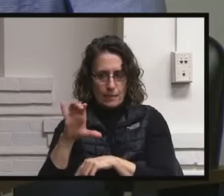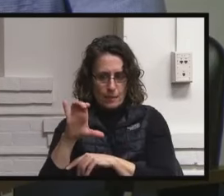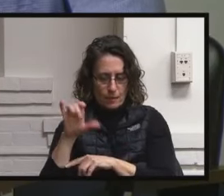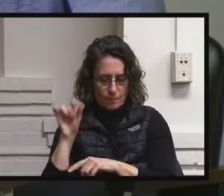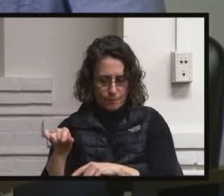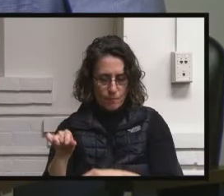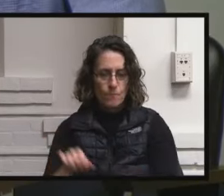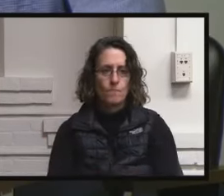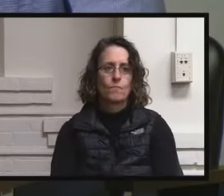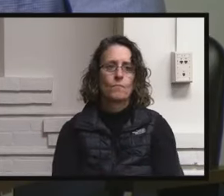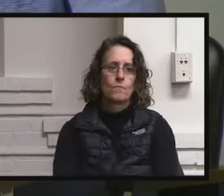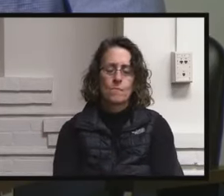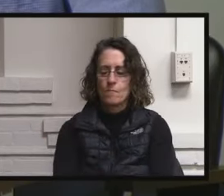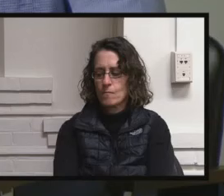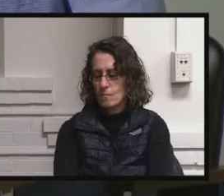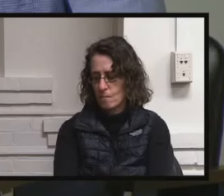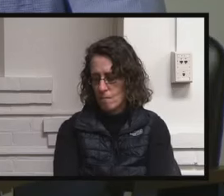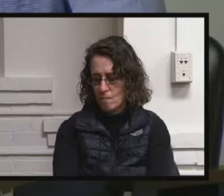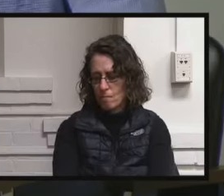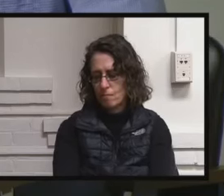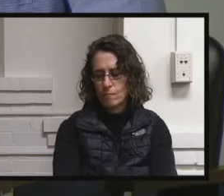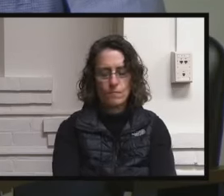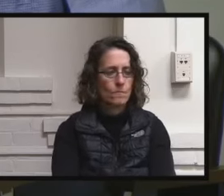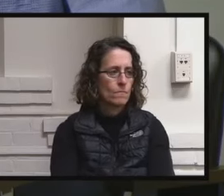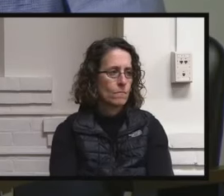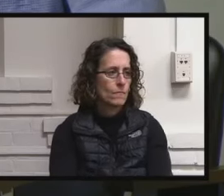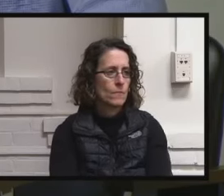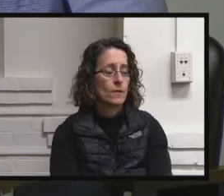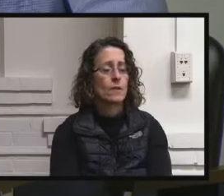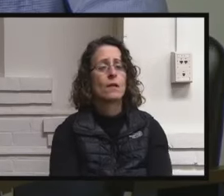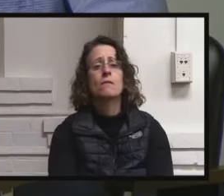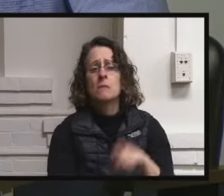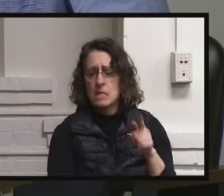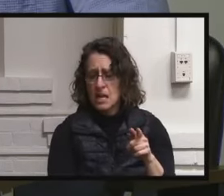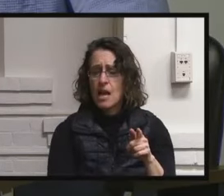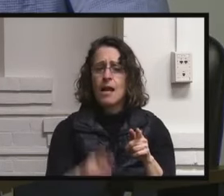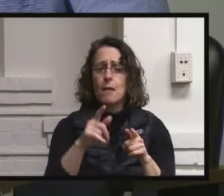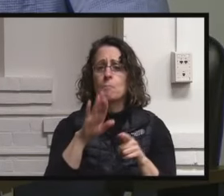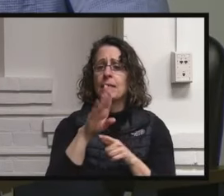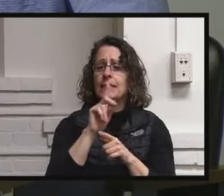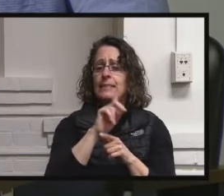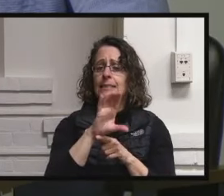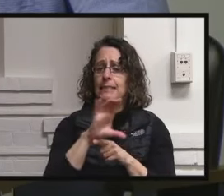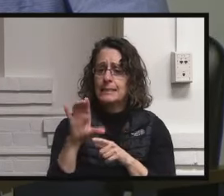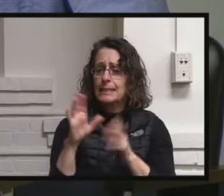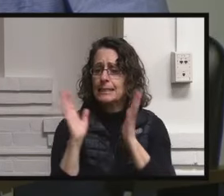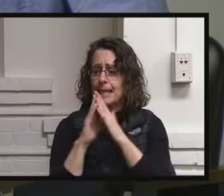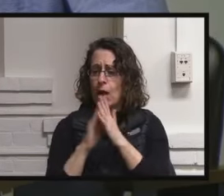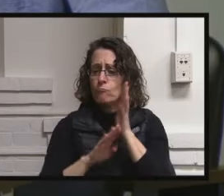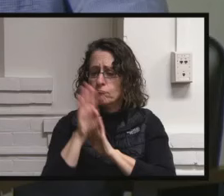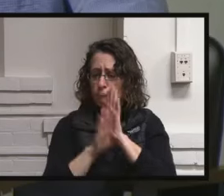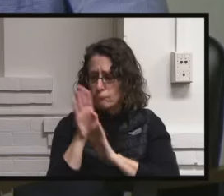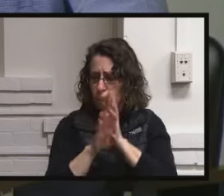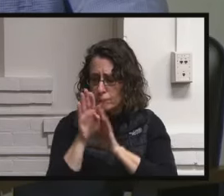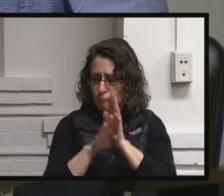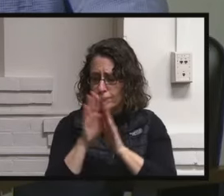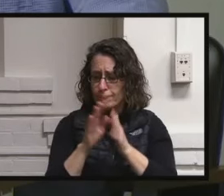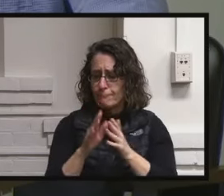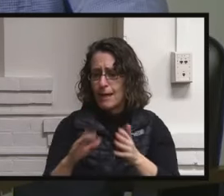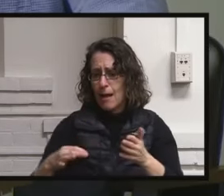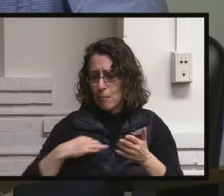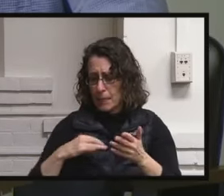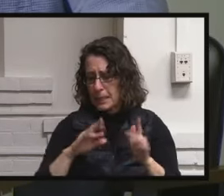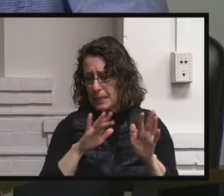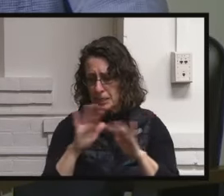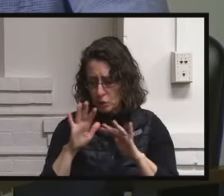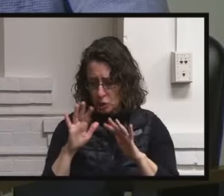a thorough review of the application and of the project and grading it against the town plan and consideration of